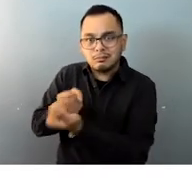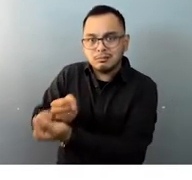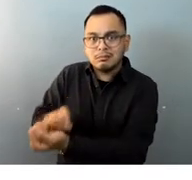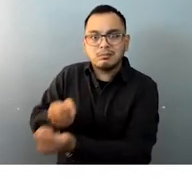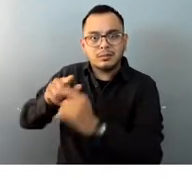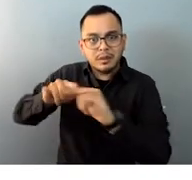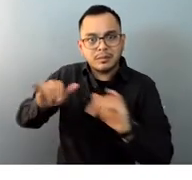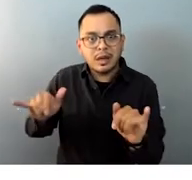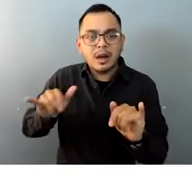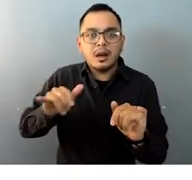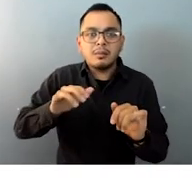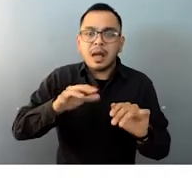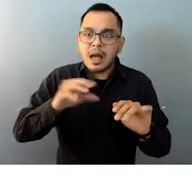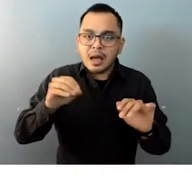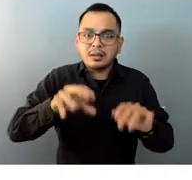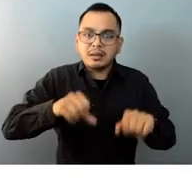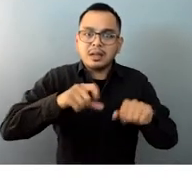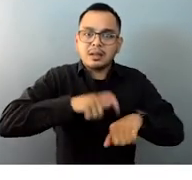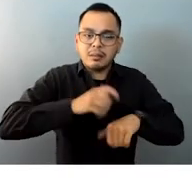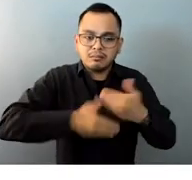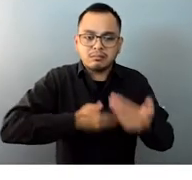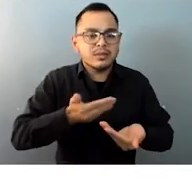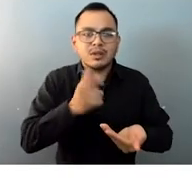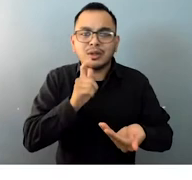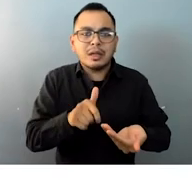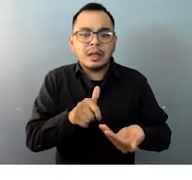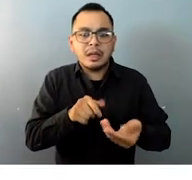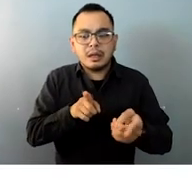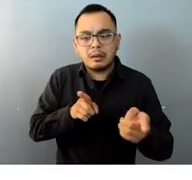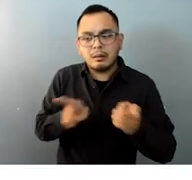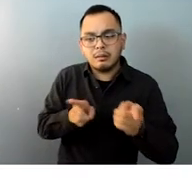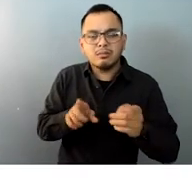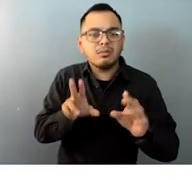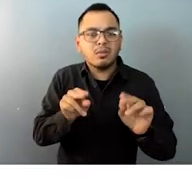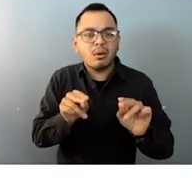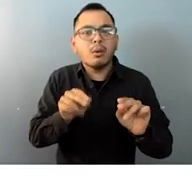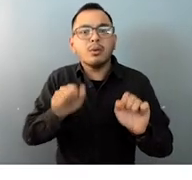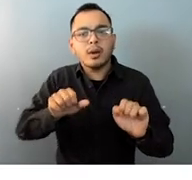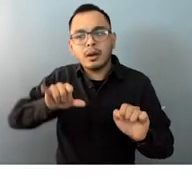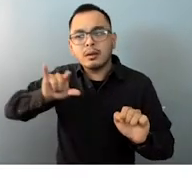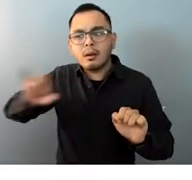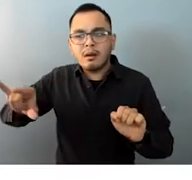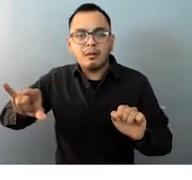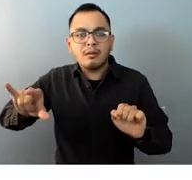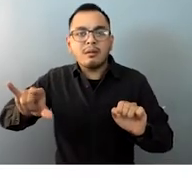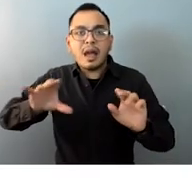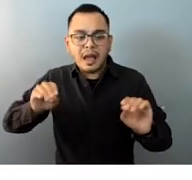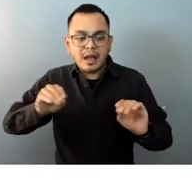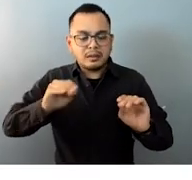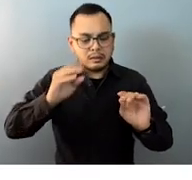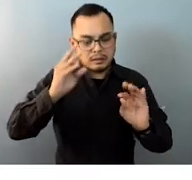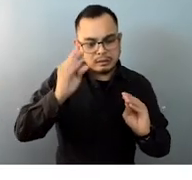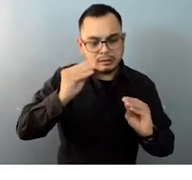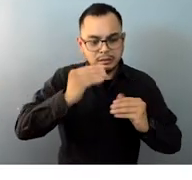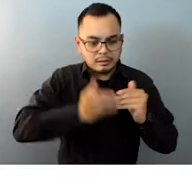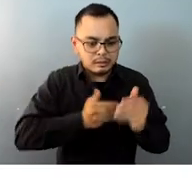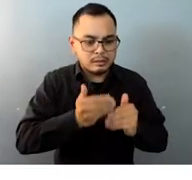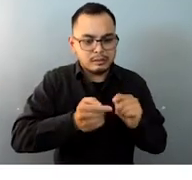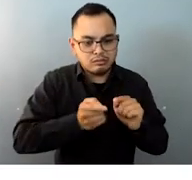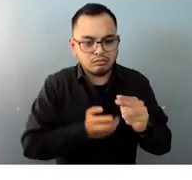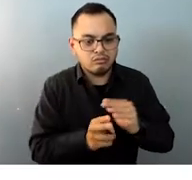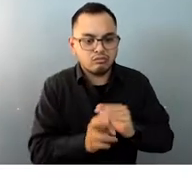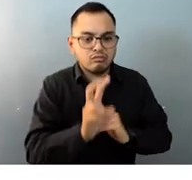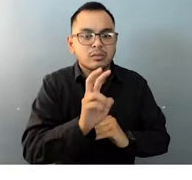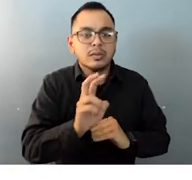still support your child. It doesn't have to be one or the other. You know, just because you show love and support to your